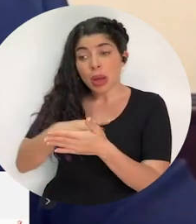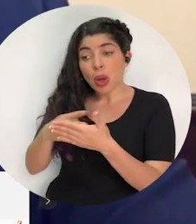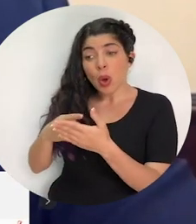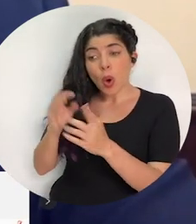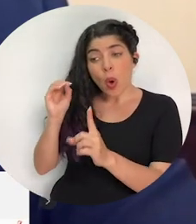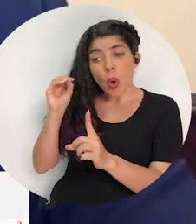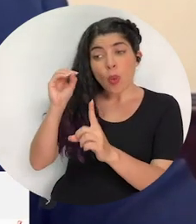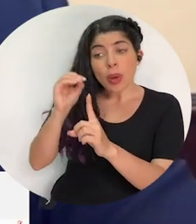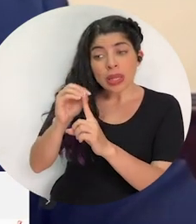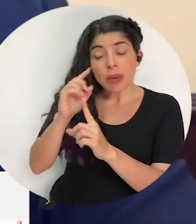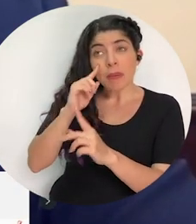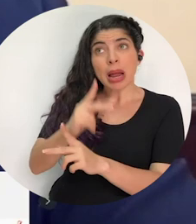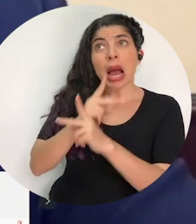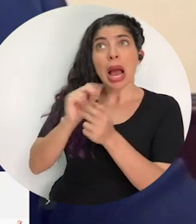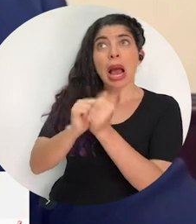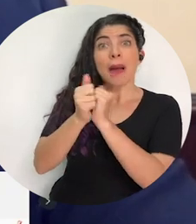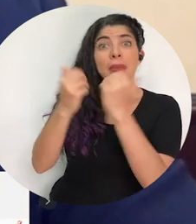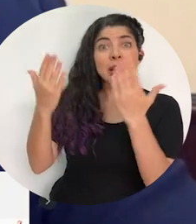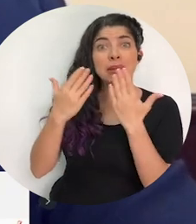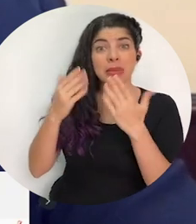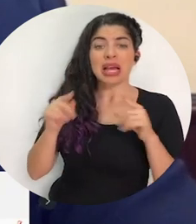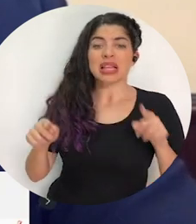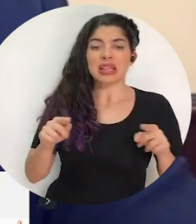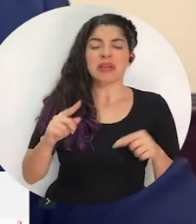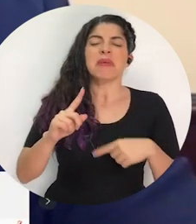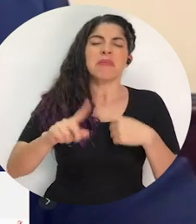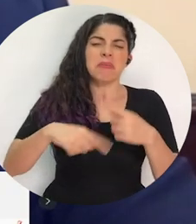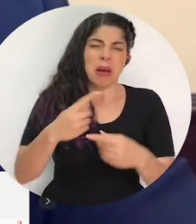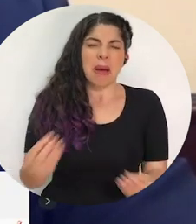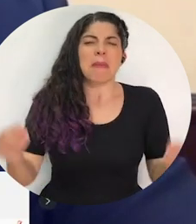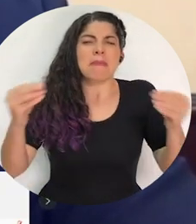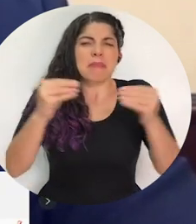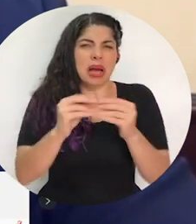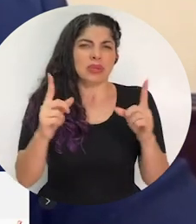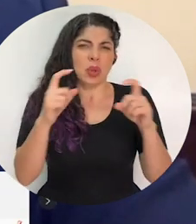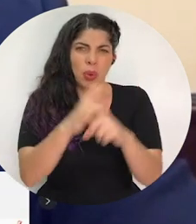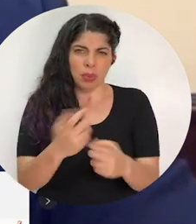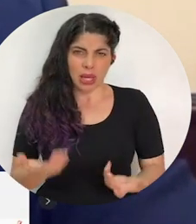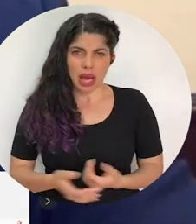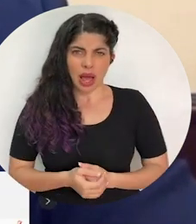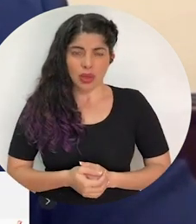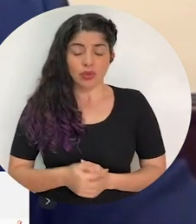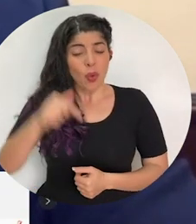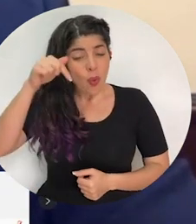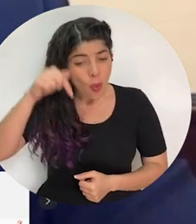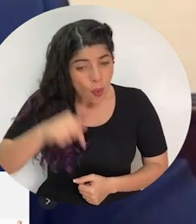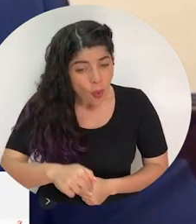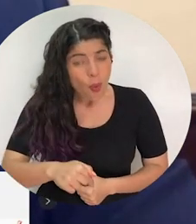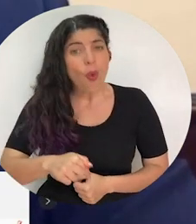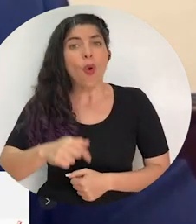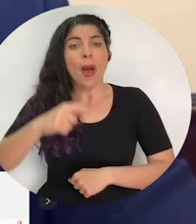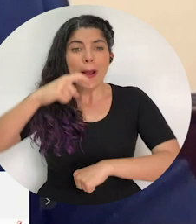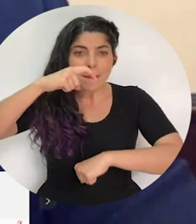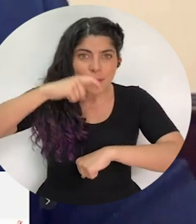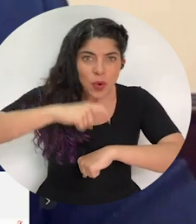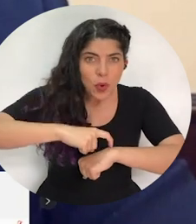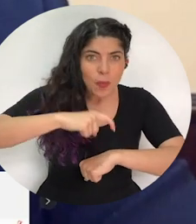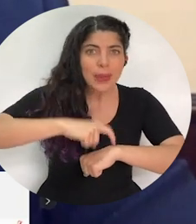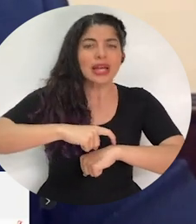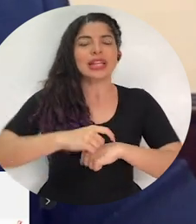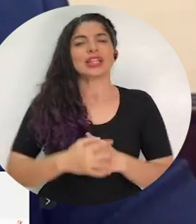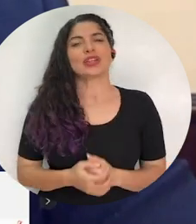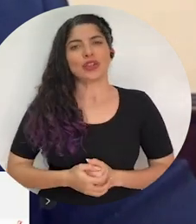goals on climate change and the climate crisis, is going to be more difficult. Today is the kind